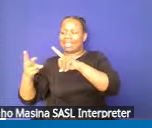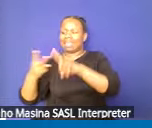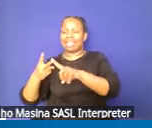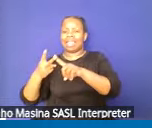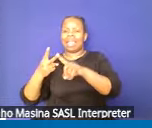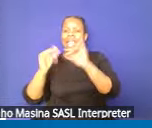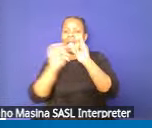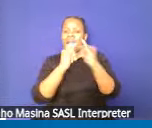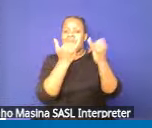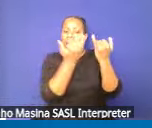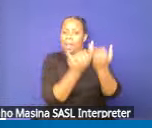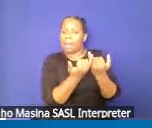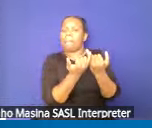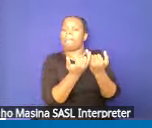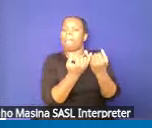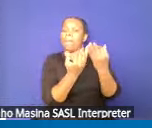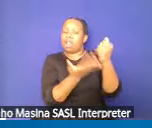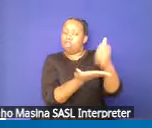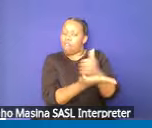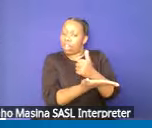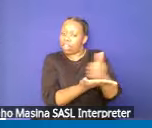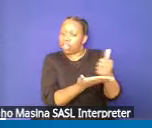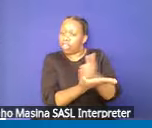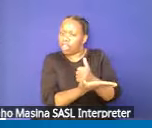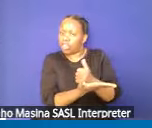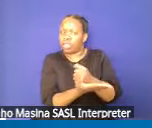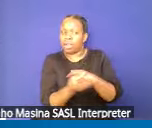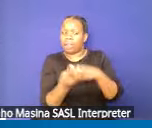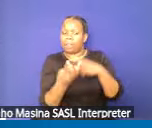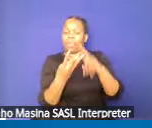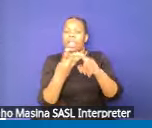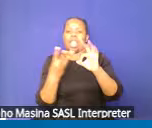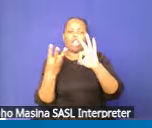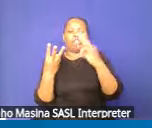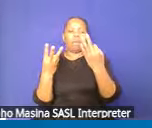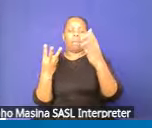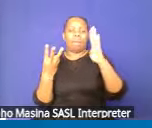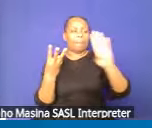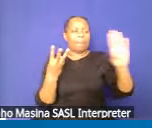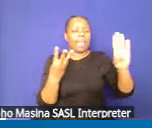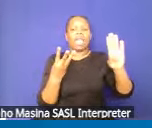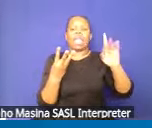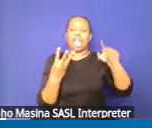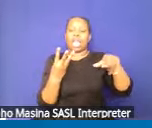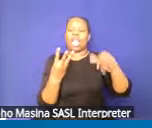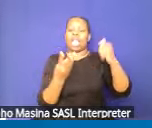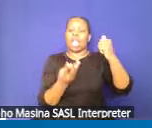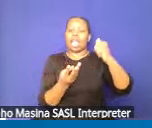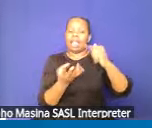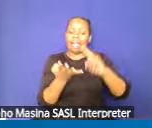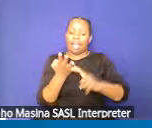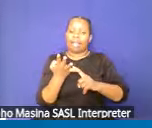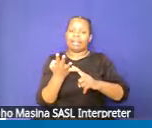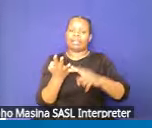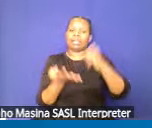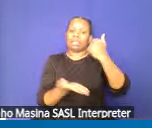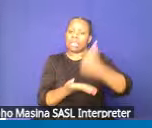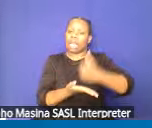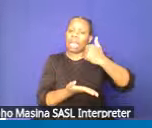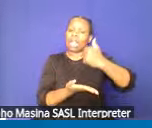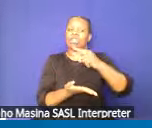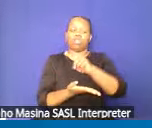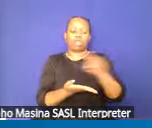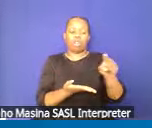intellectual property registration, being BBB compliant, declaration of directors,